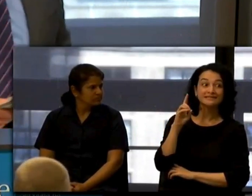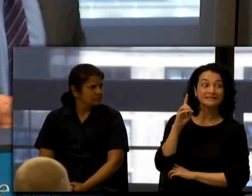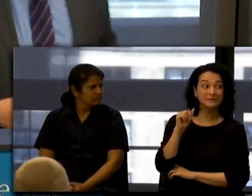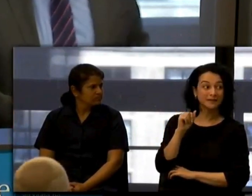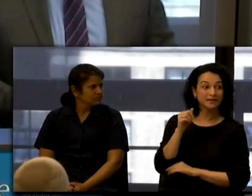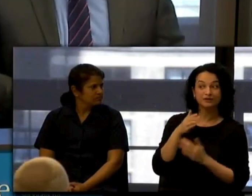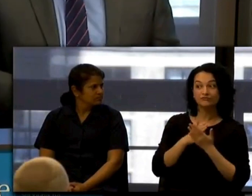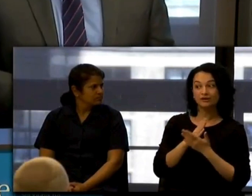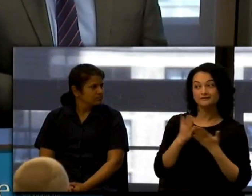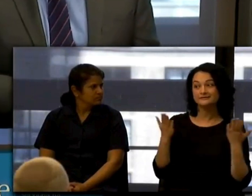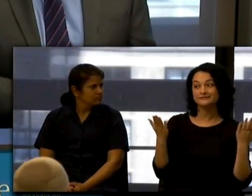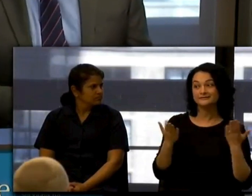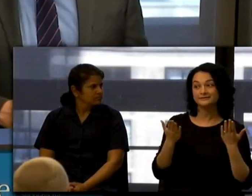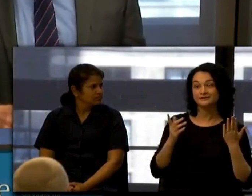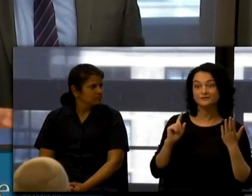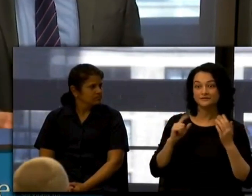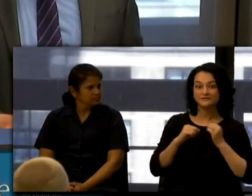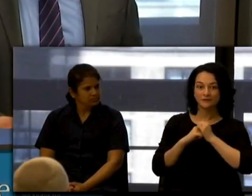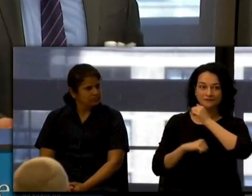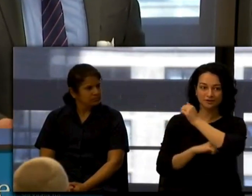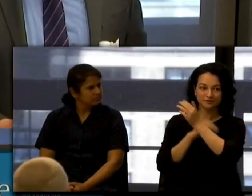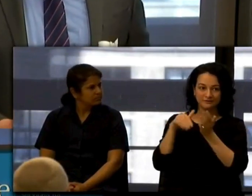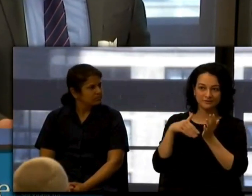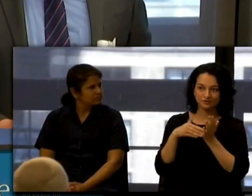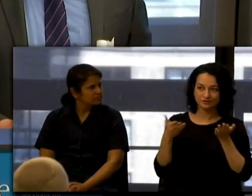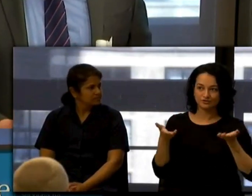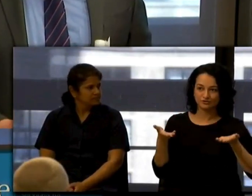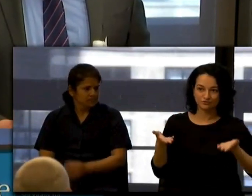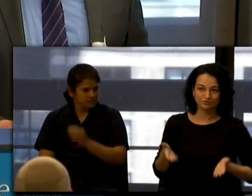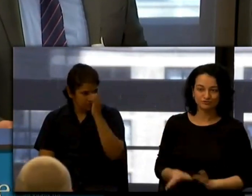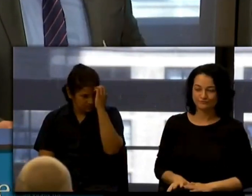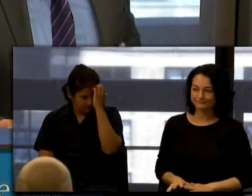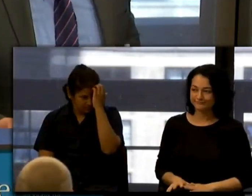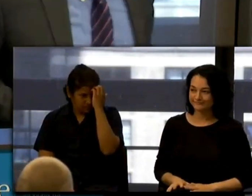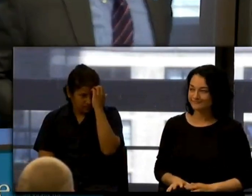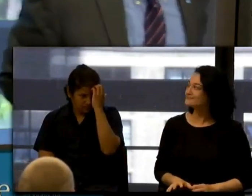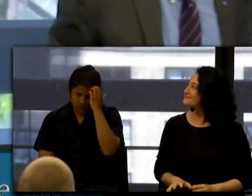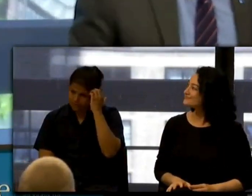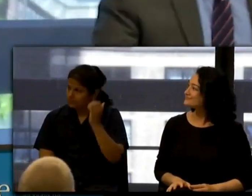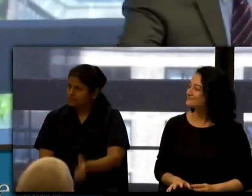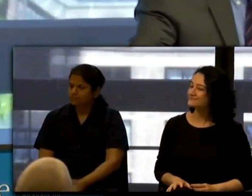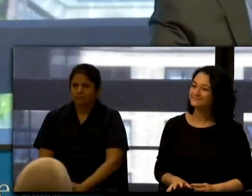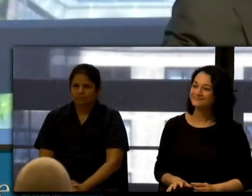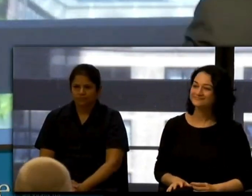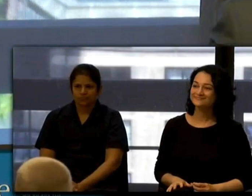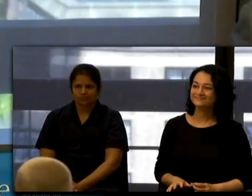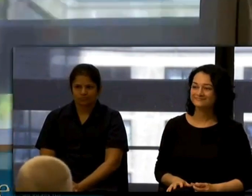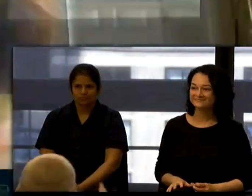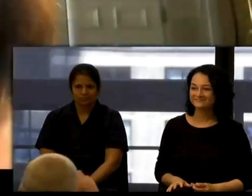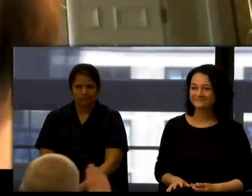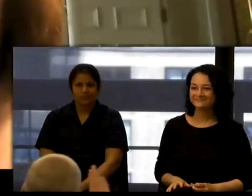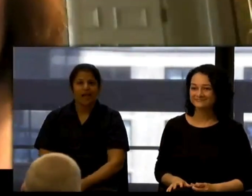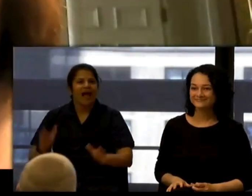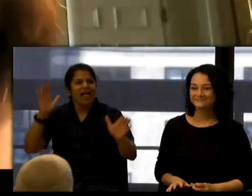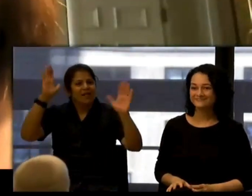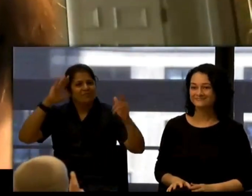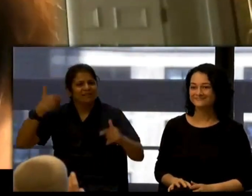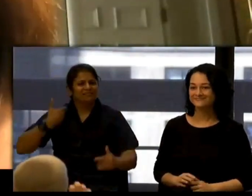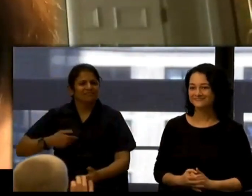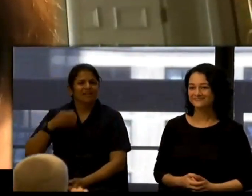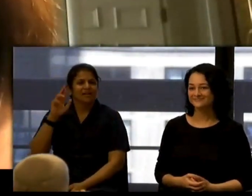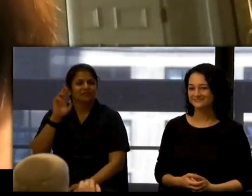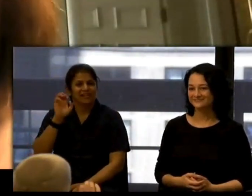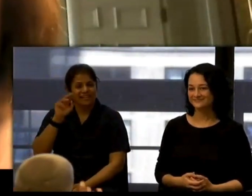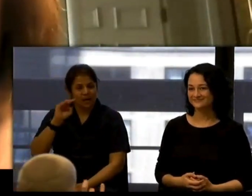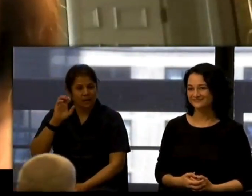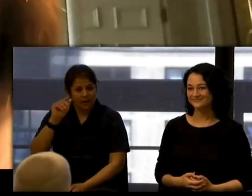Thank you so much, Michael. It's a pleasure to be here with all of you today. Hello, my name is Rebecca Coakley. I'm the U.S. Disability Rights Program Officer